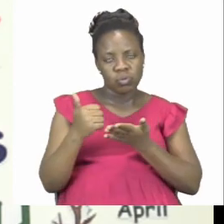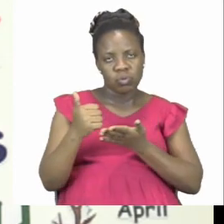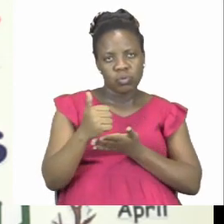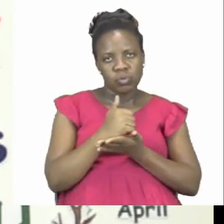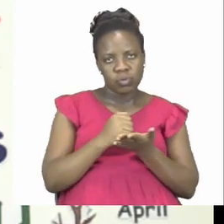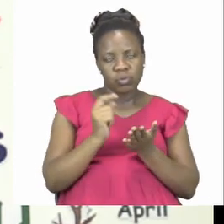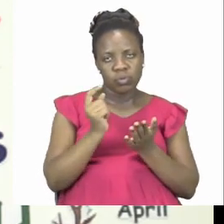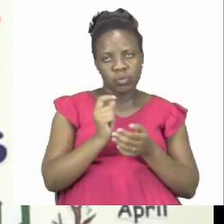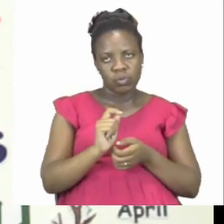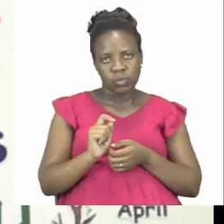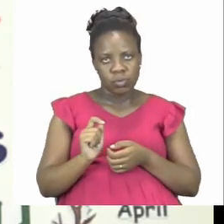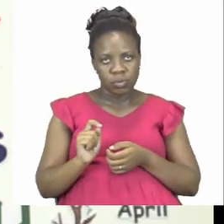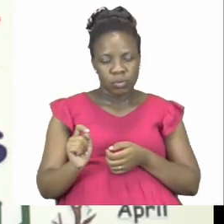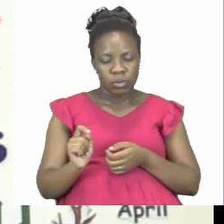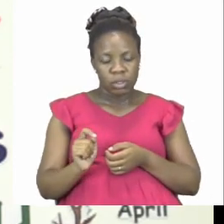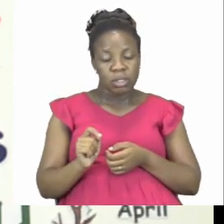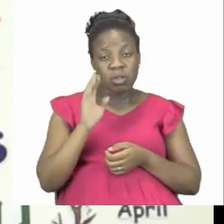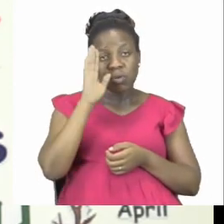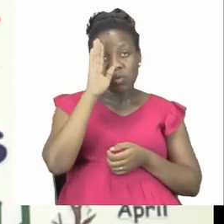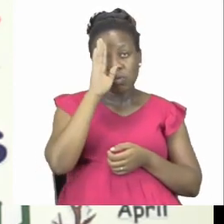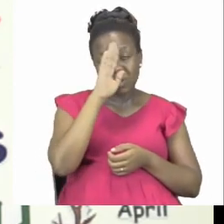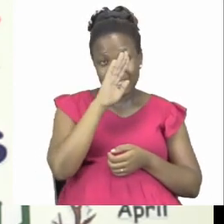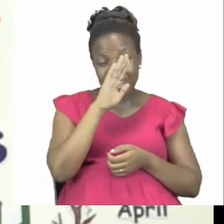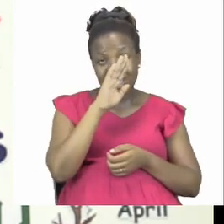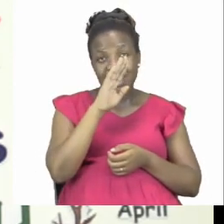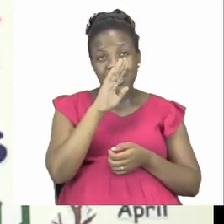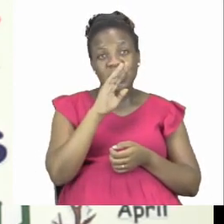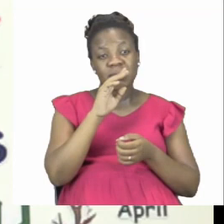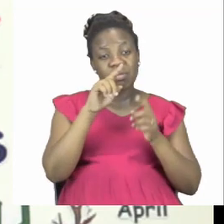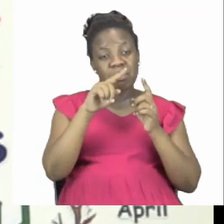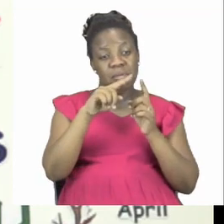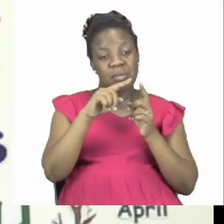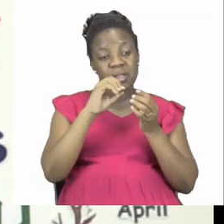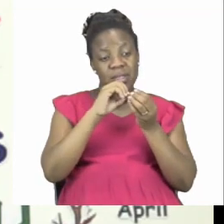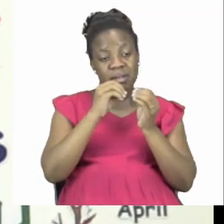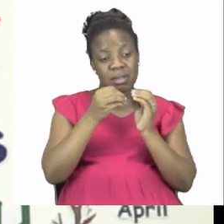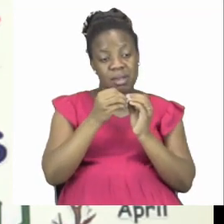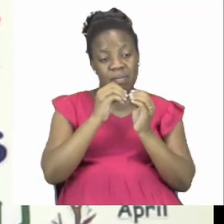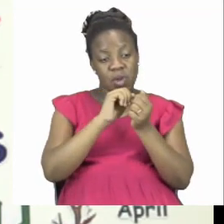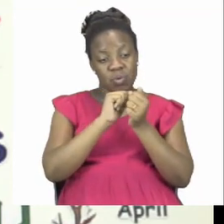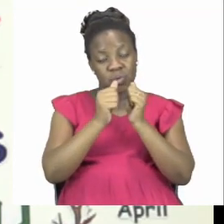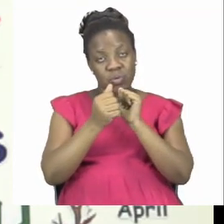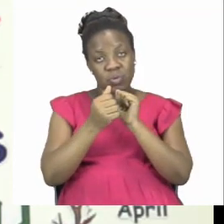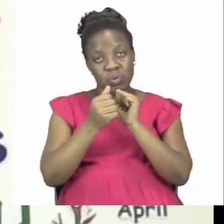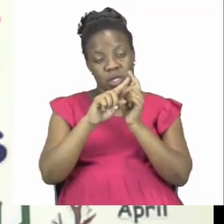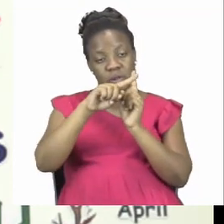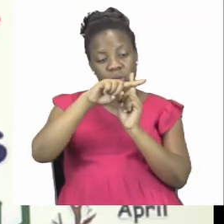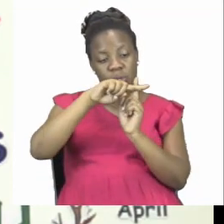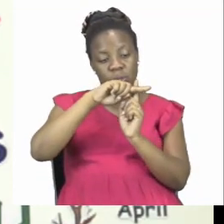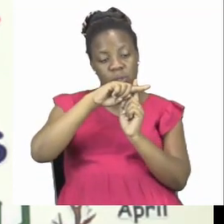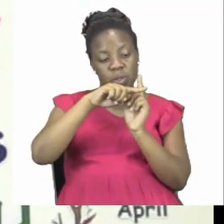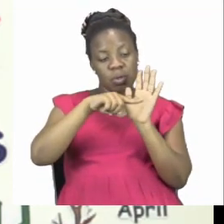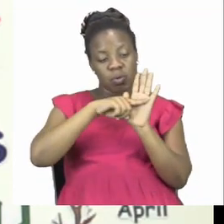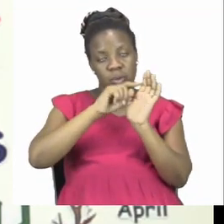the sign from addition to subtraction or subtraction to addition, depending on where the sign is and what you need